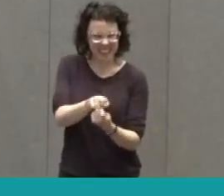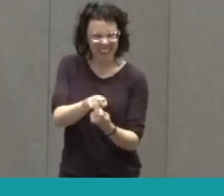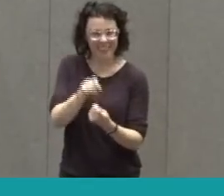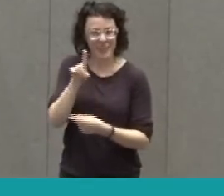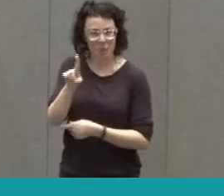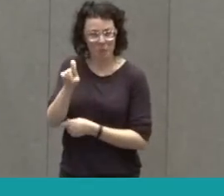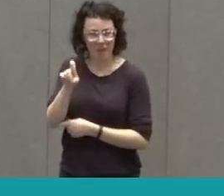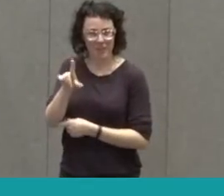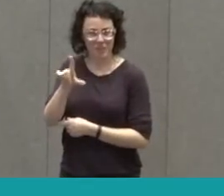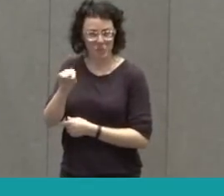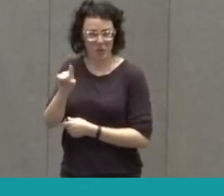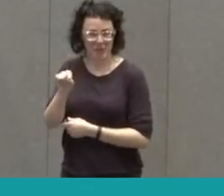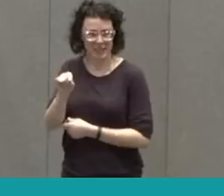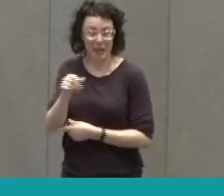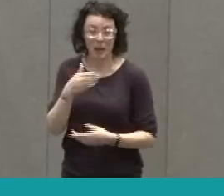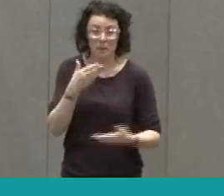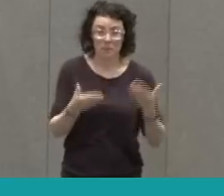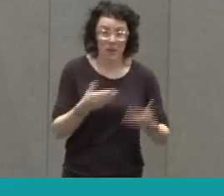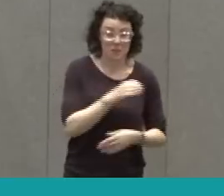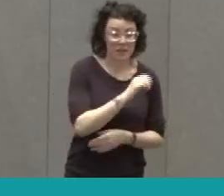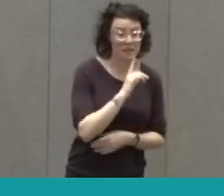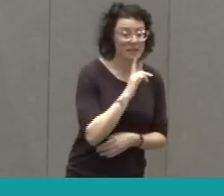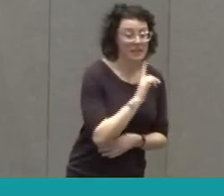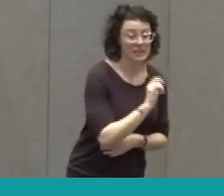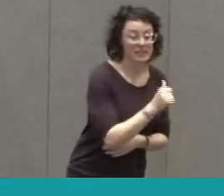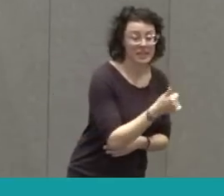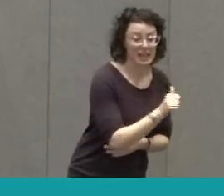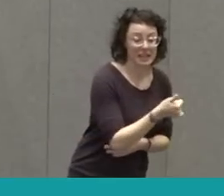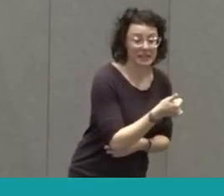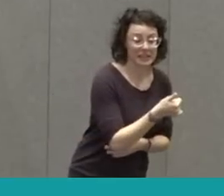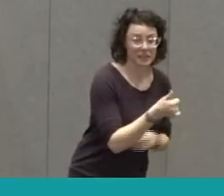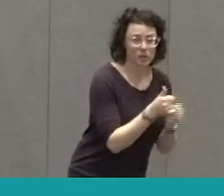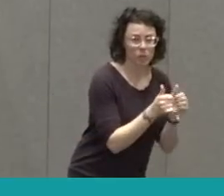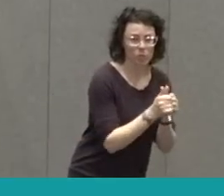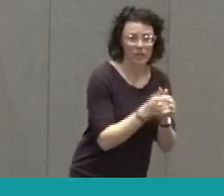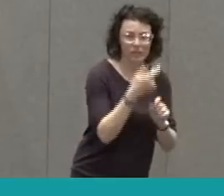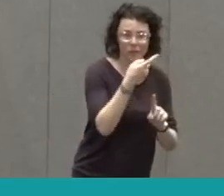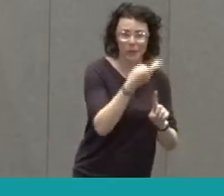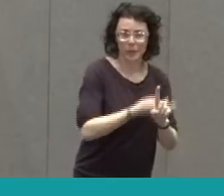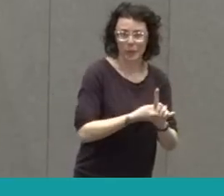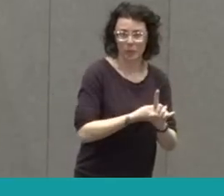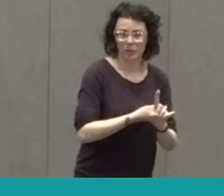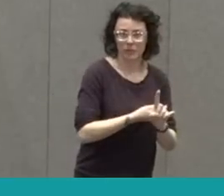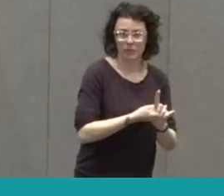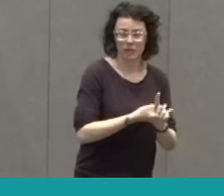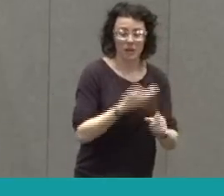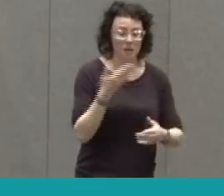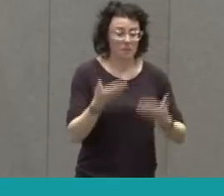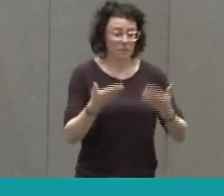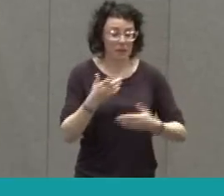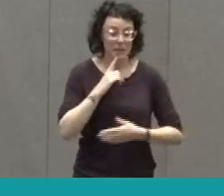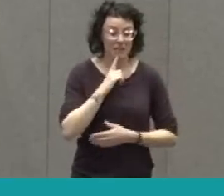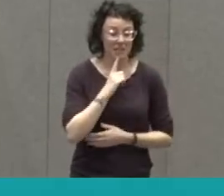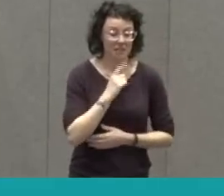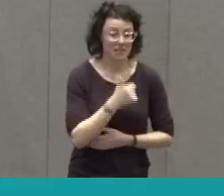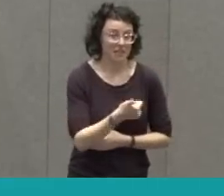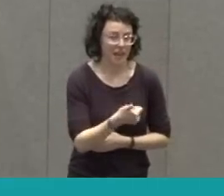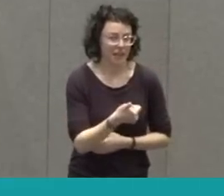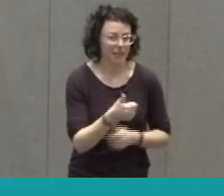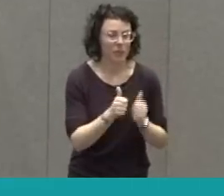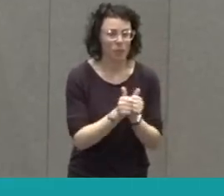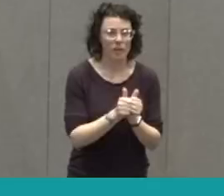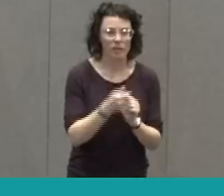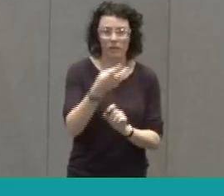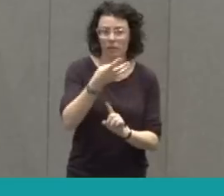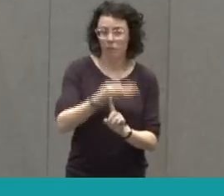Maybe you're 10 years and 2 months. Maybe you're 10 years and 4 months. So you got to add on